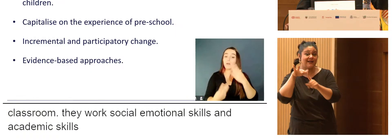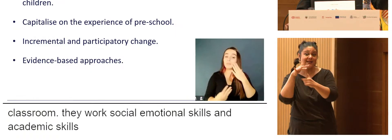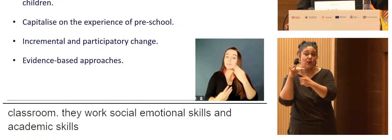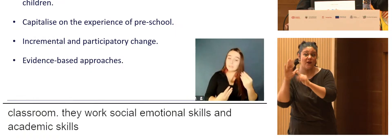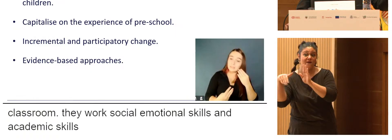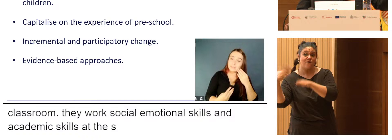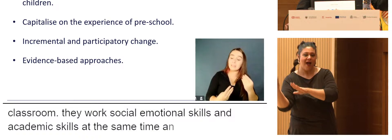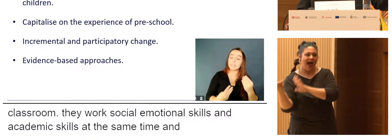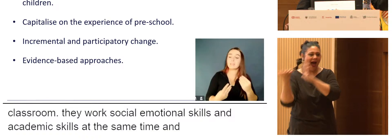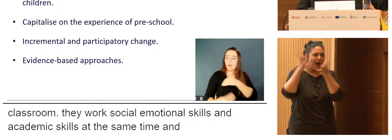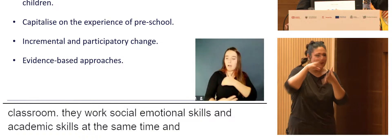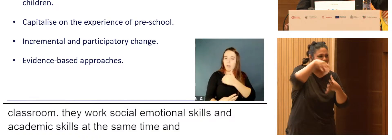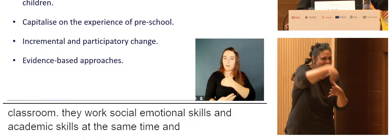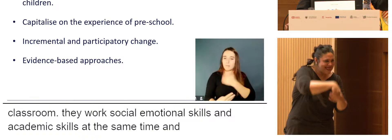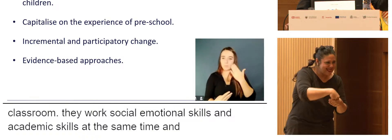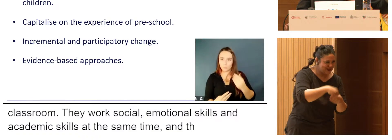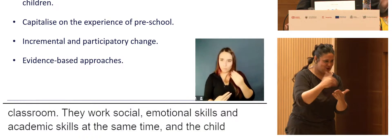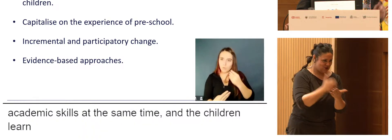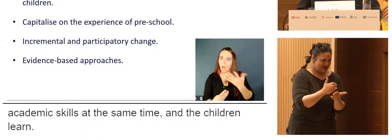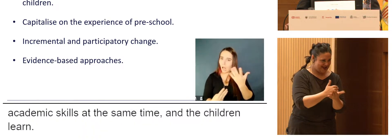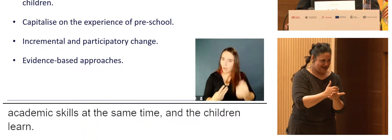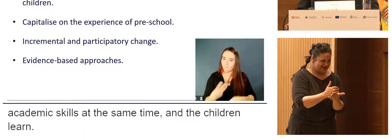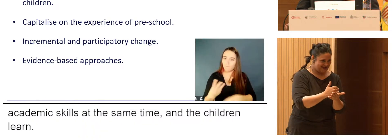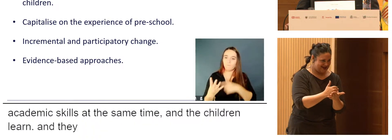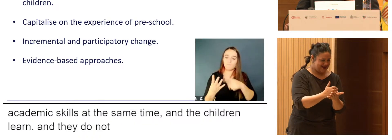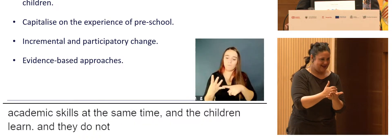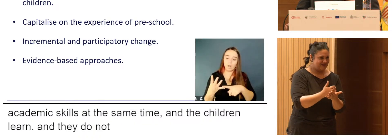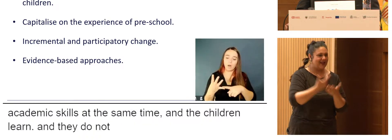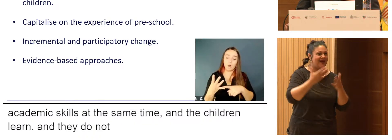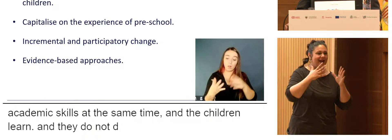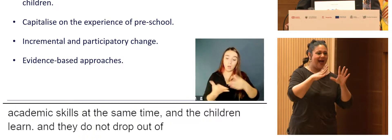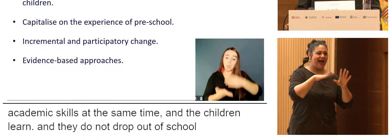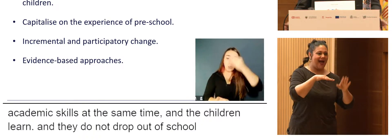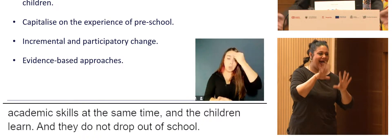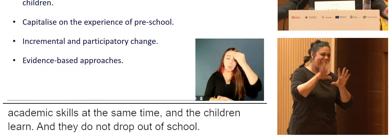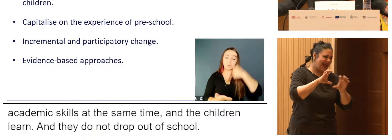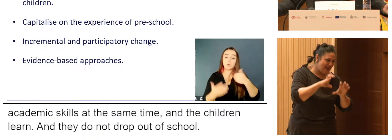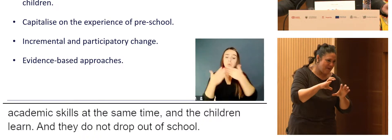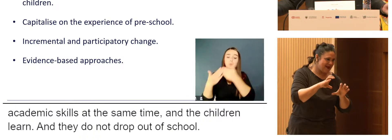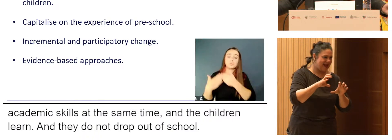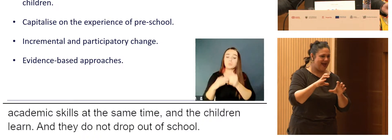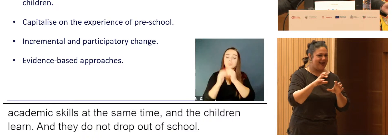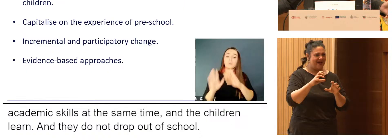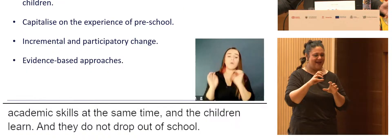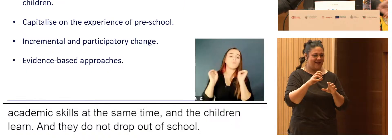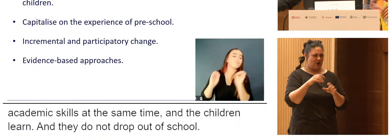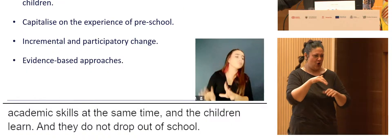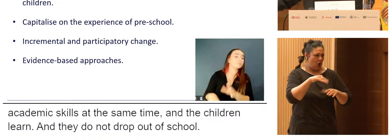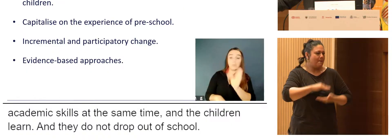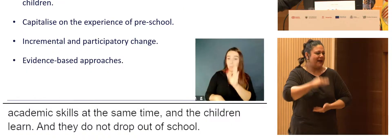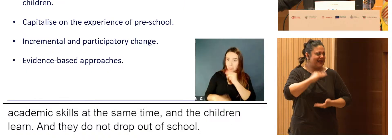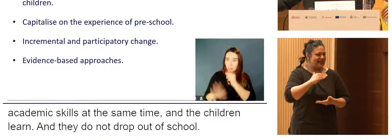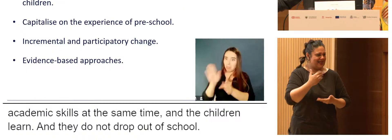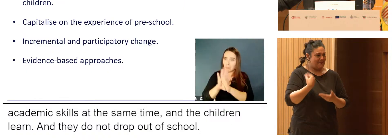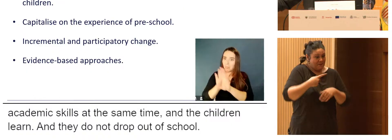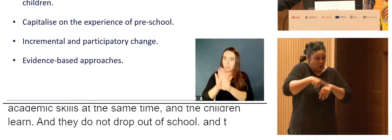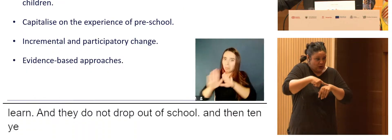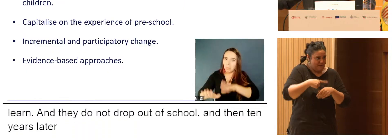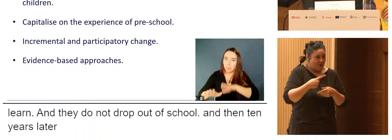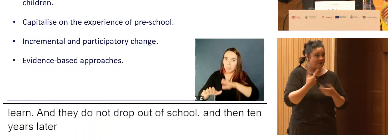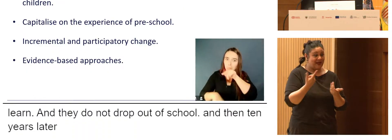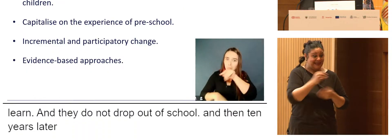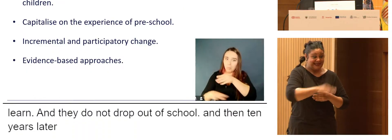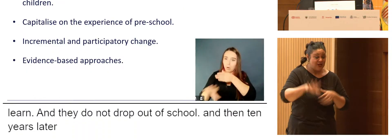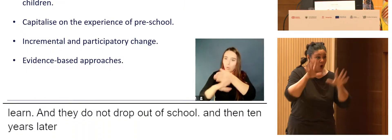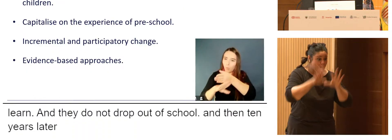the children learn, and they do not drop out of school. And then 10 years later, we